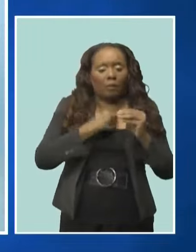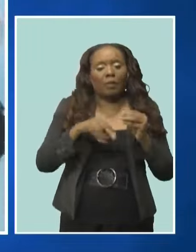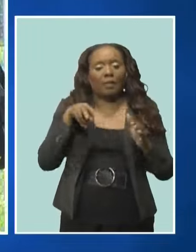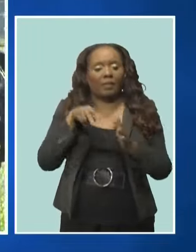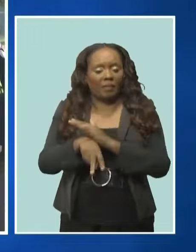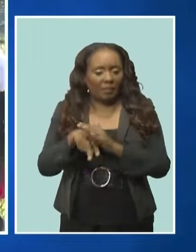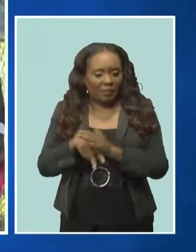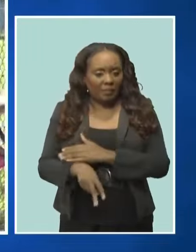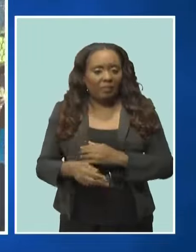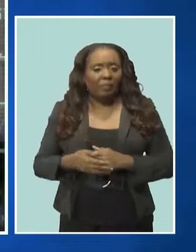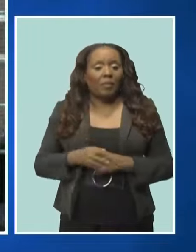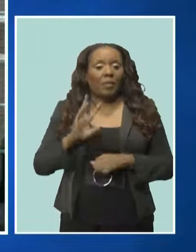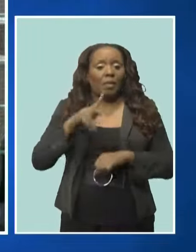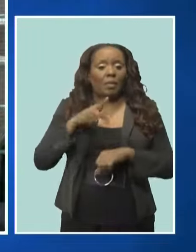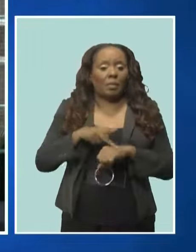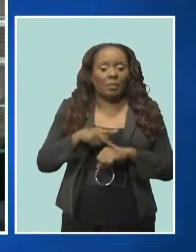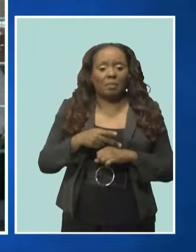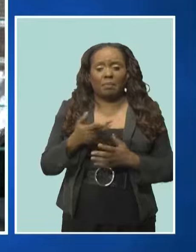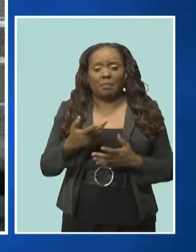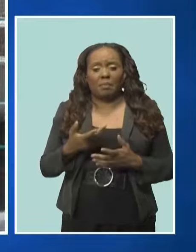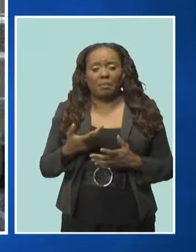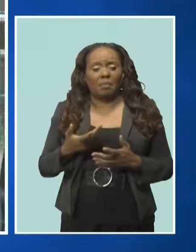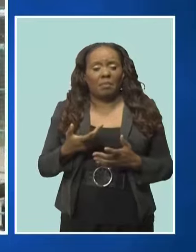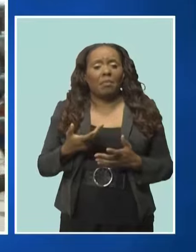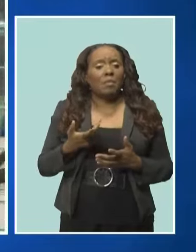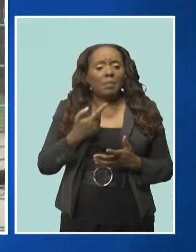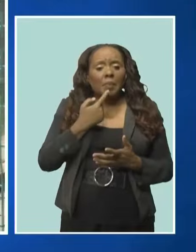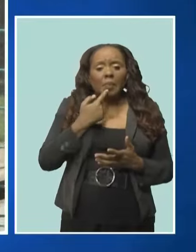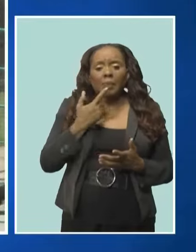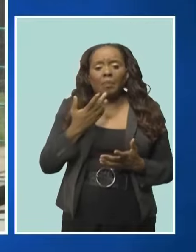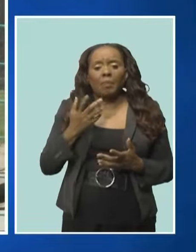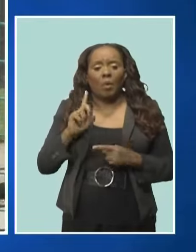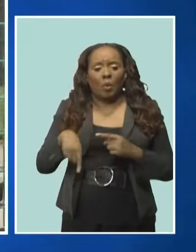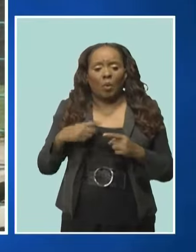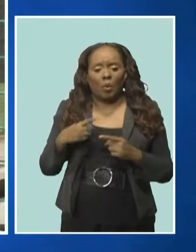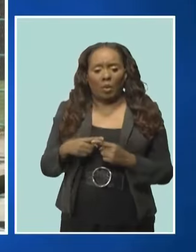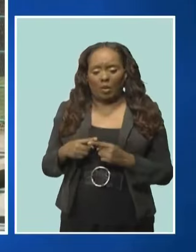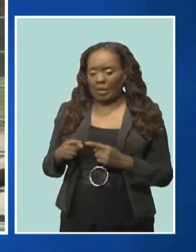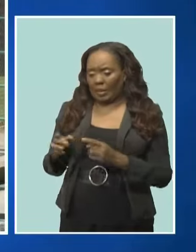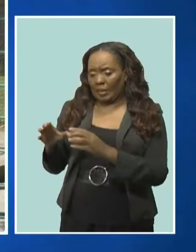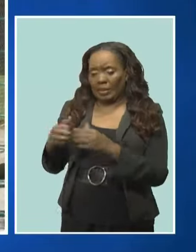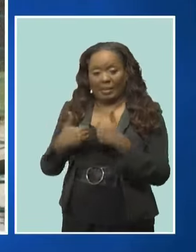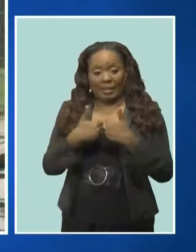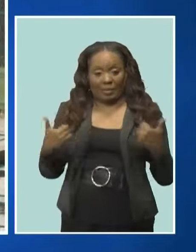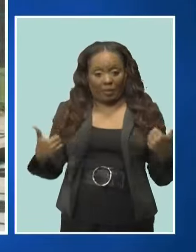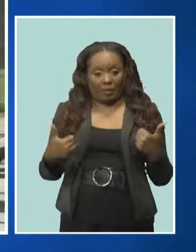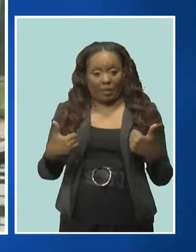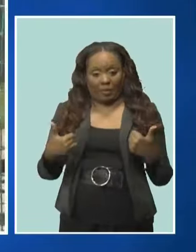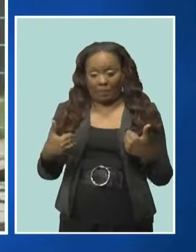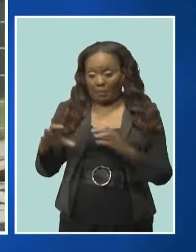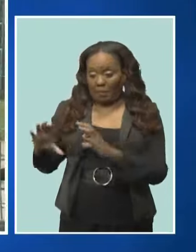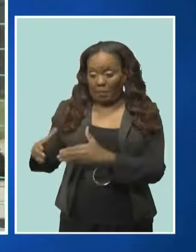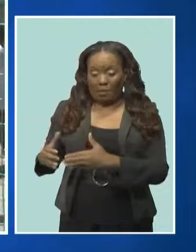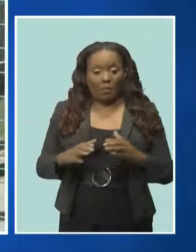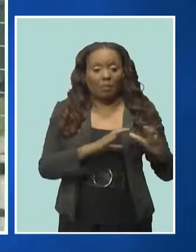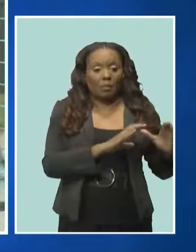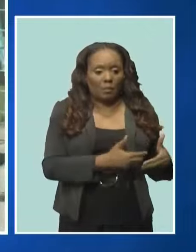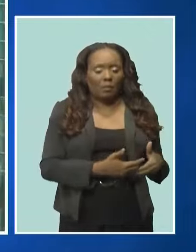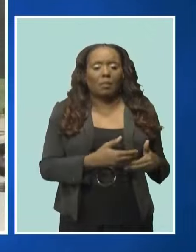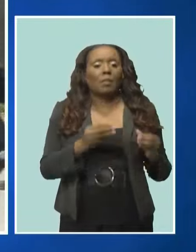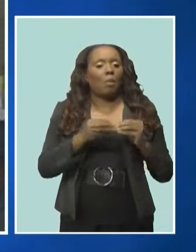motivation, nutrition, and violence. According to the principal, experience has shown this kind of arrangement for such discussions can be